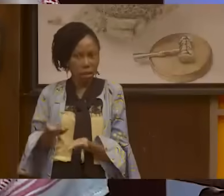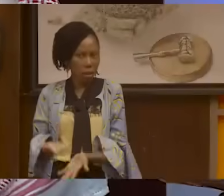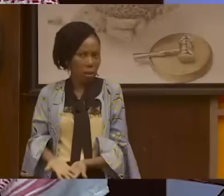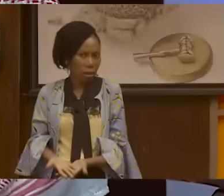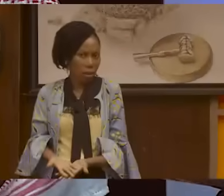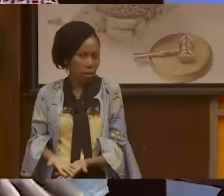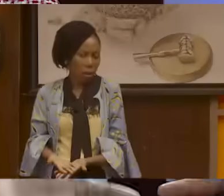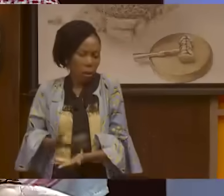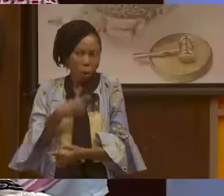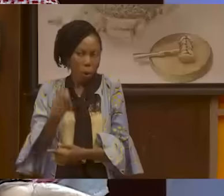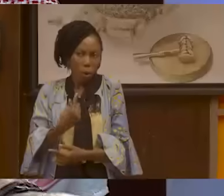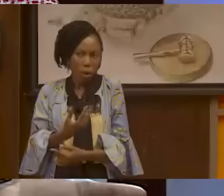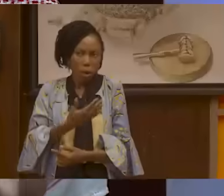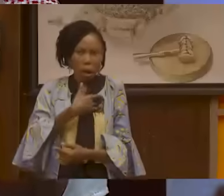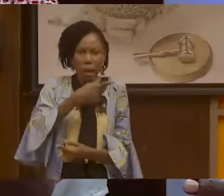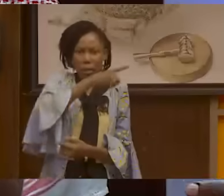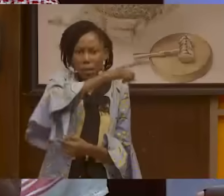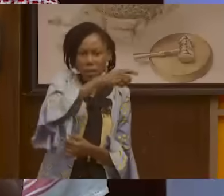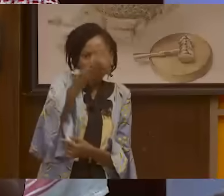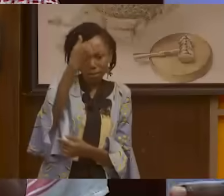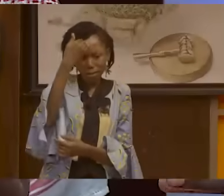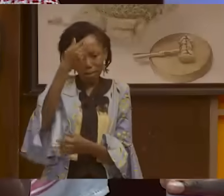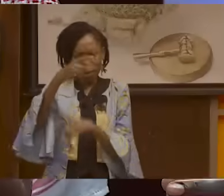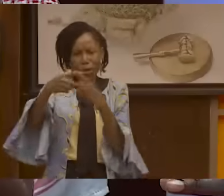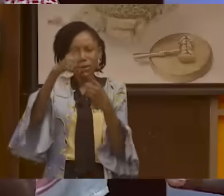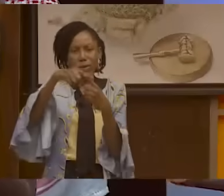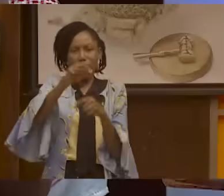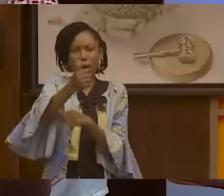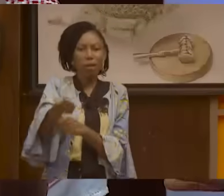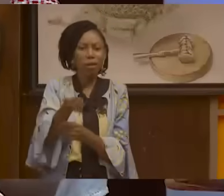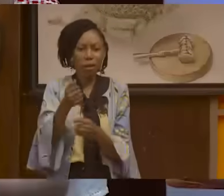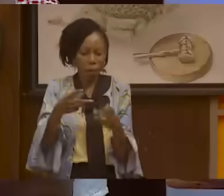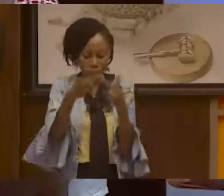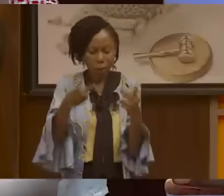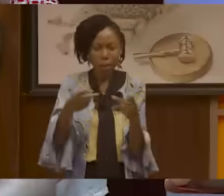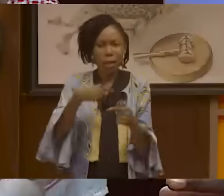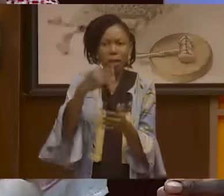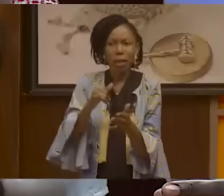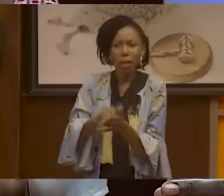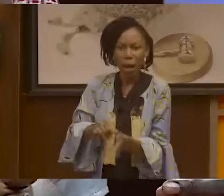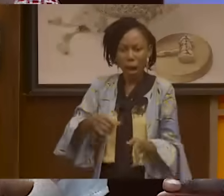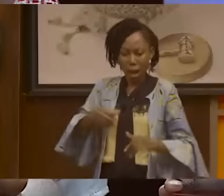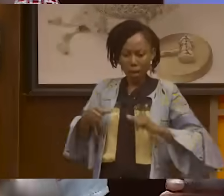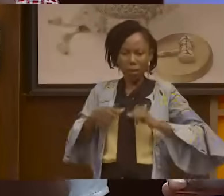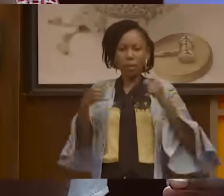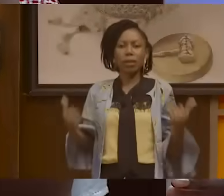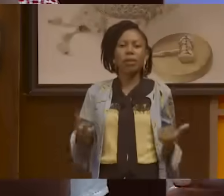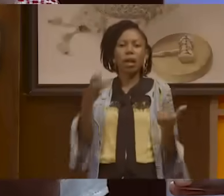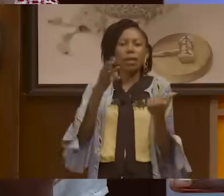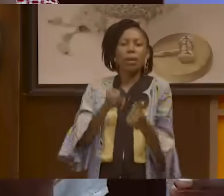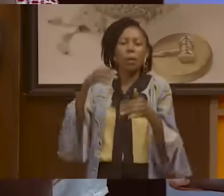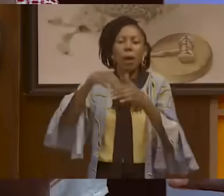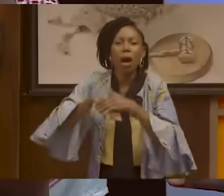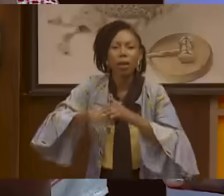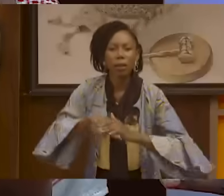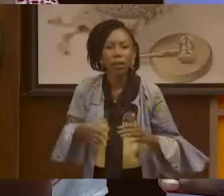kids, which he never made any attempt to. He knew where my parents stayed. He never came there to ask of the kids. But I went